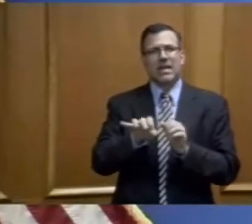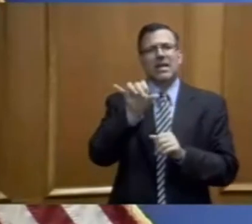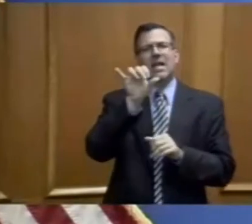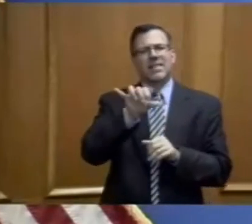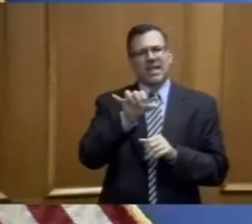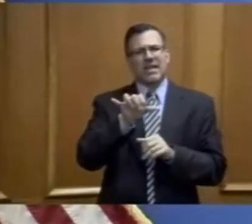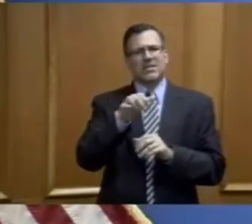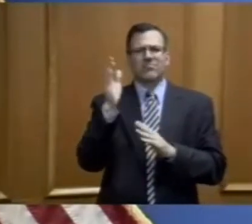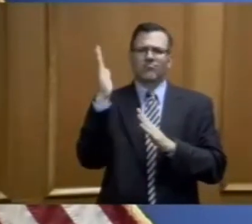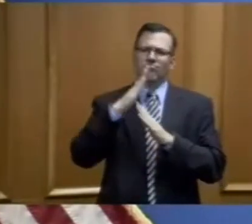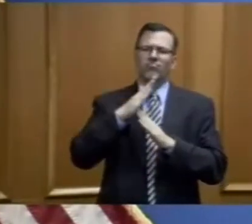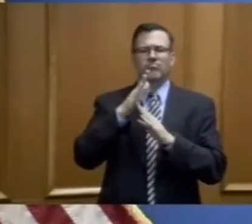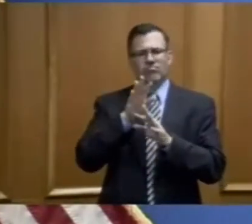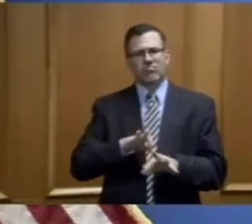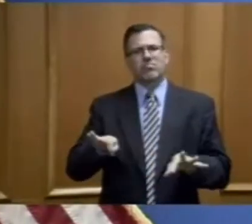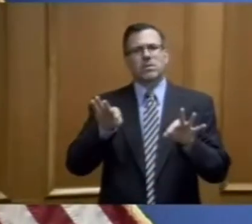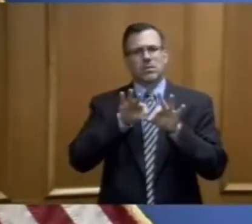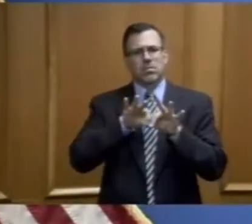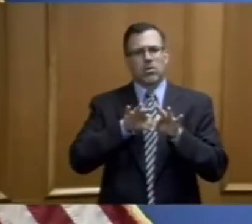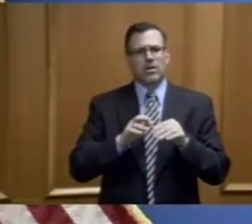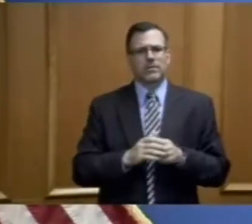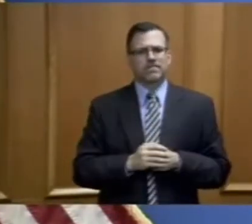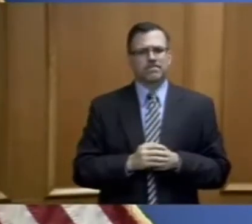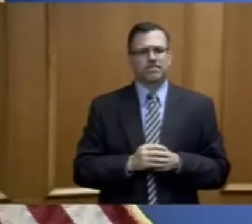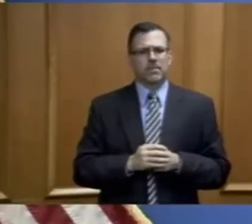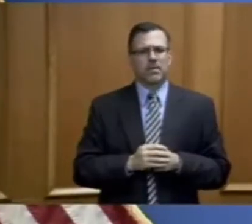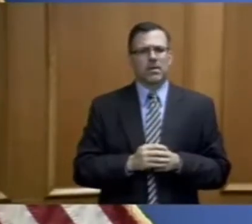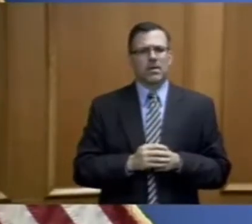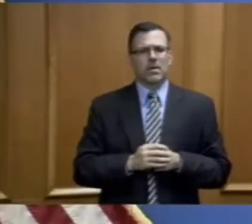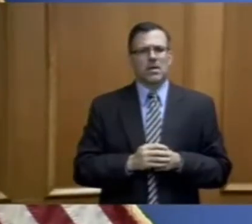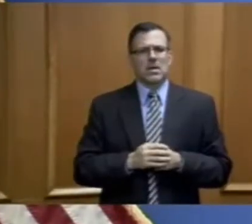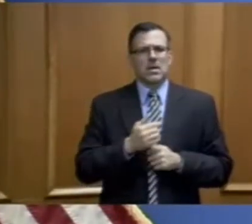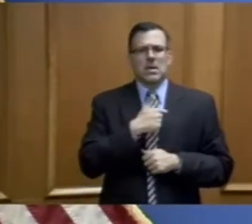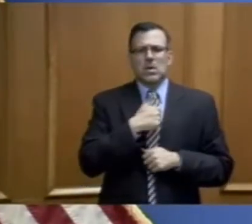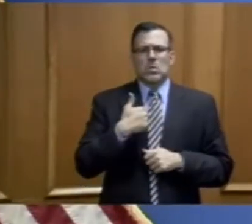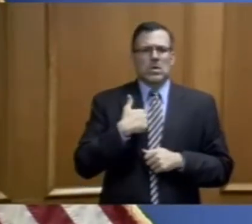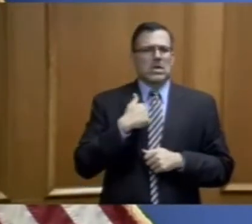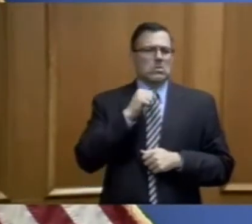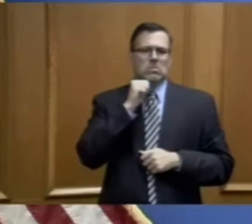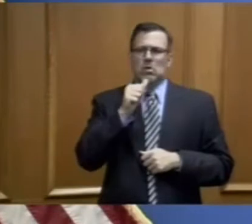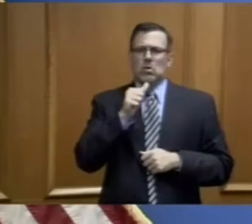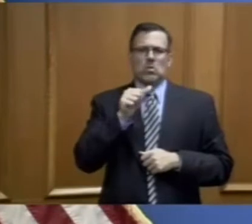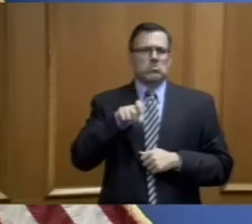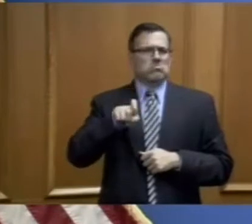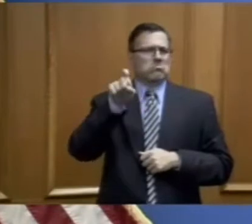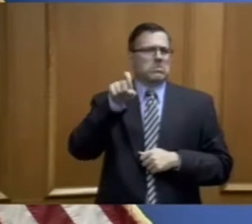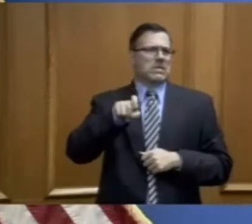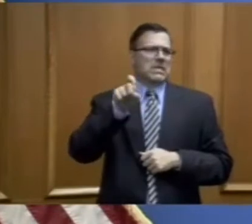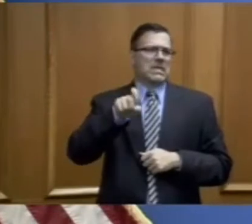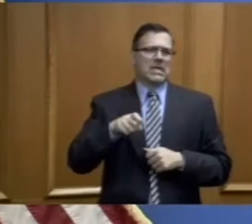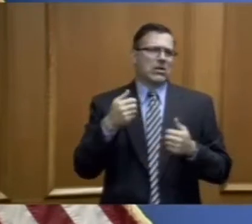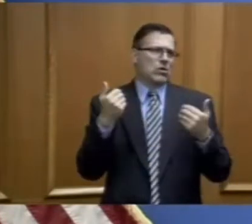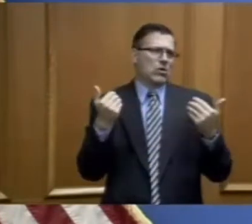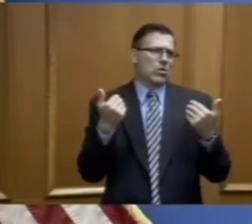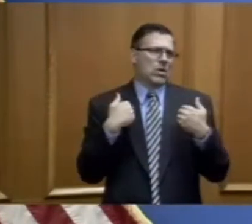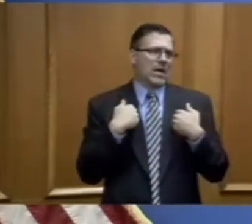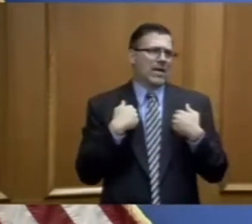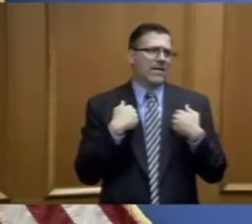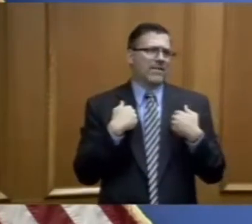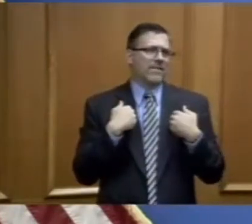important. I don't think we need to have, and I would not advocate for no